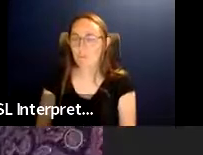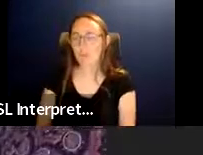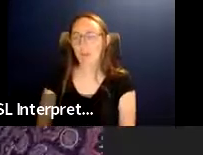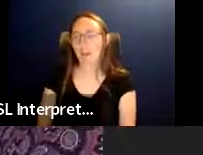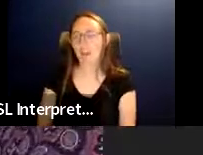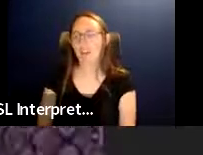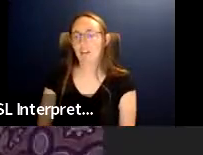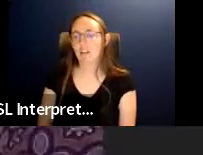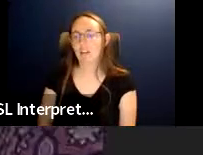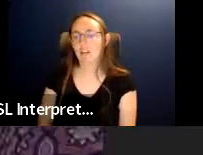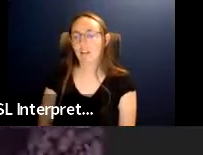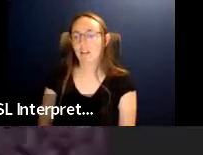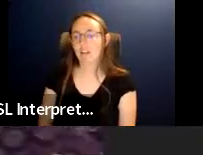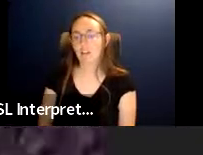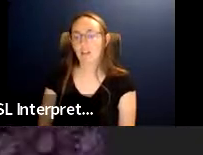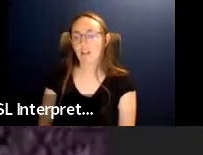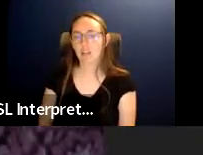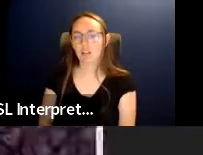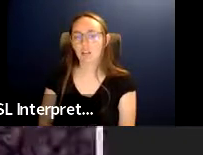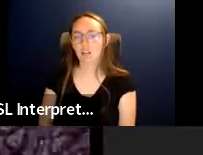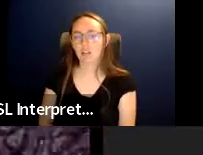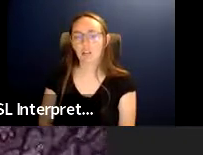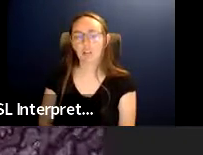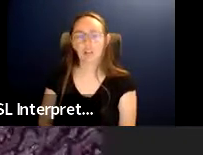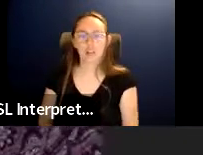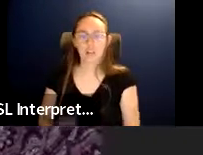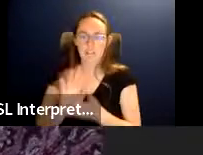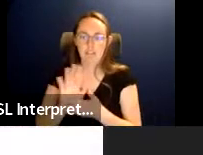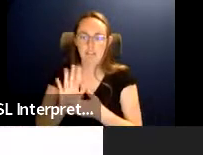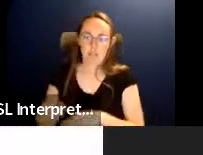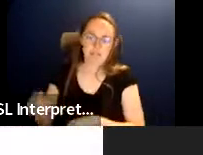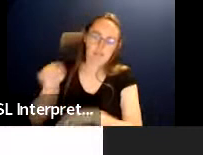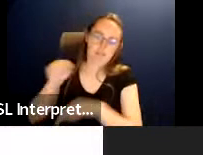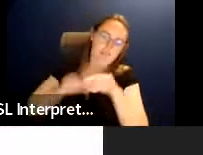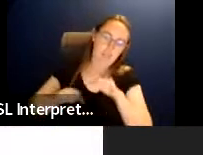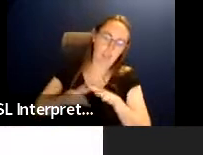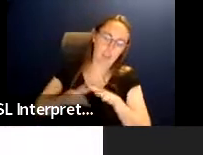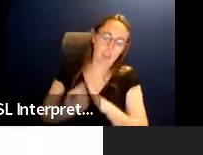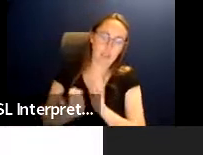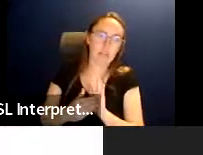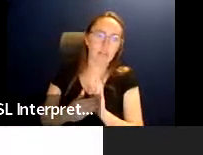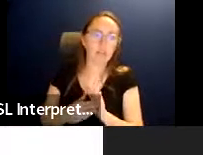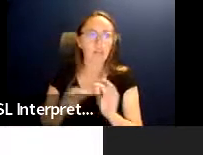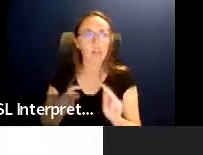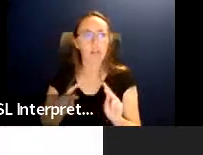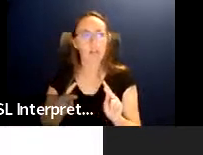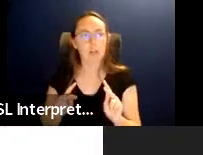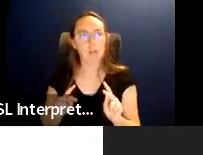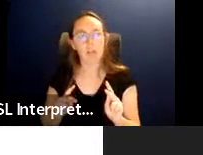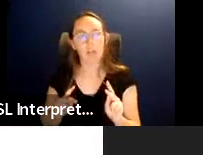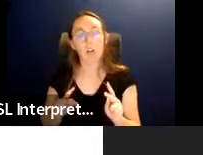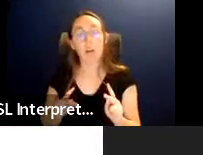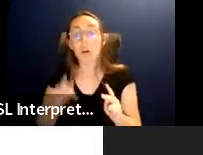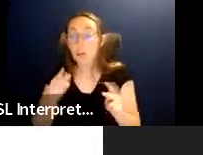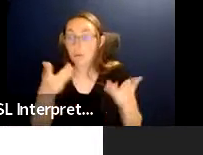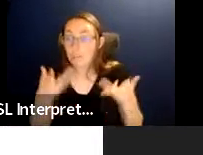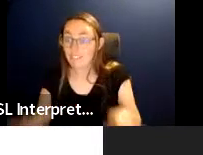All right, we are going to make a rapid communication board. All right, so you did that part.